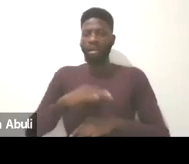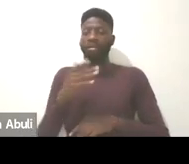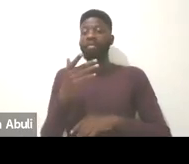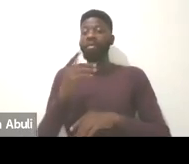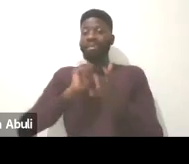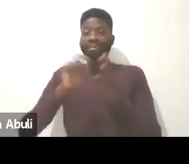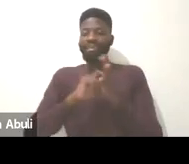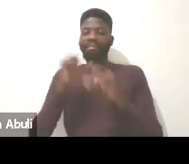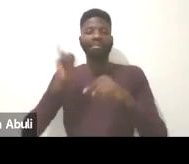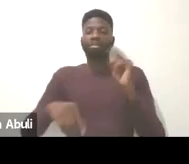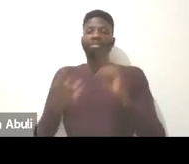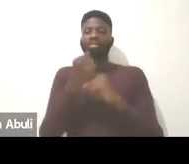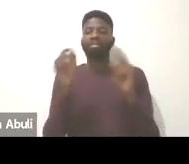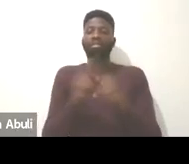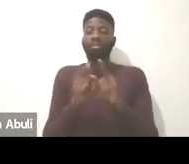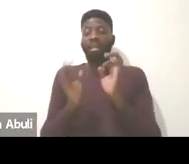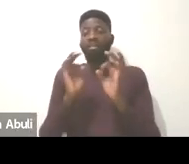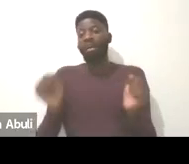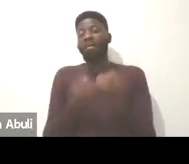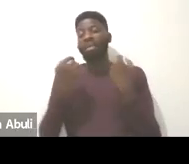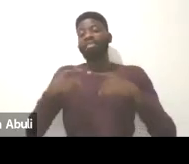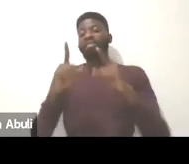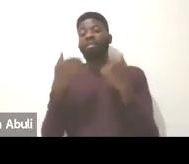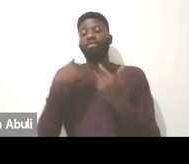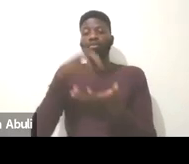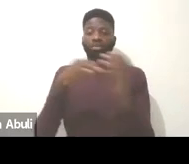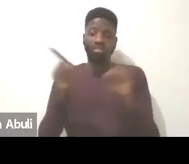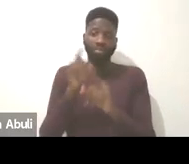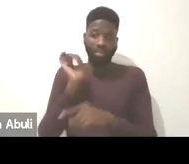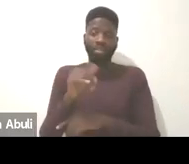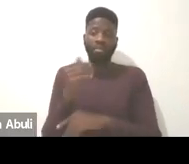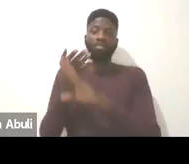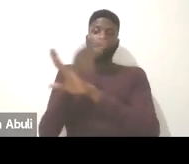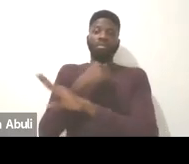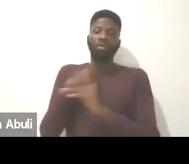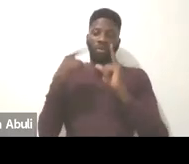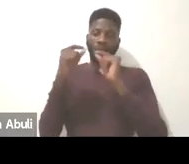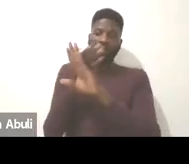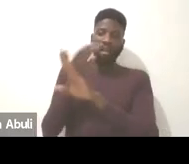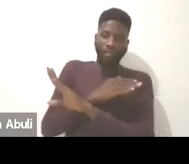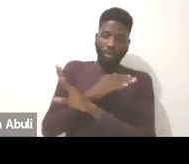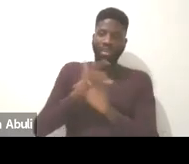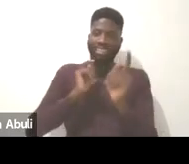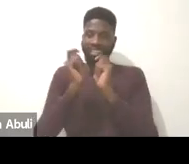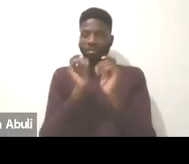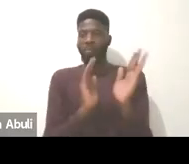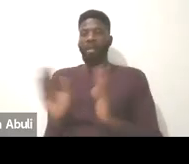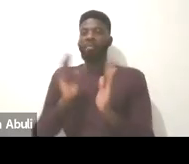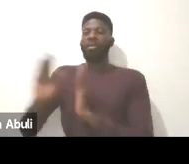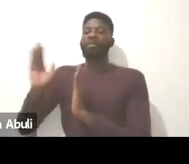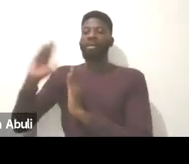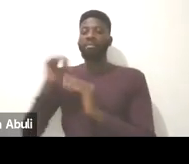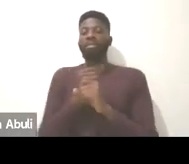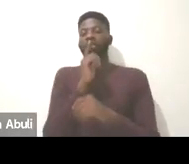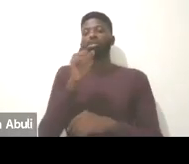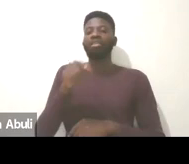interview. So if you find yourself that you have such kind of situations, that's why I said prepare ahead of the interview. You prepare, ensure